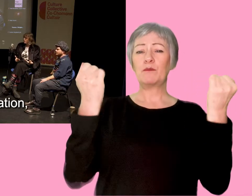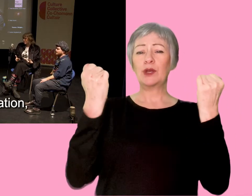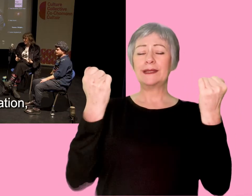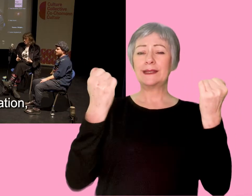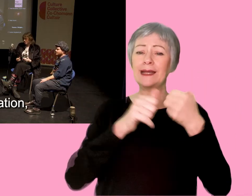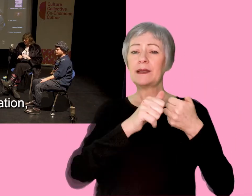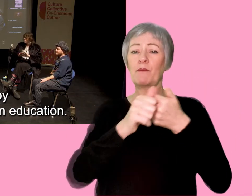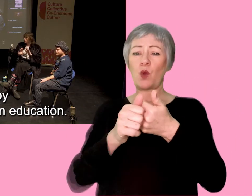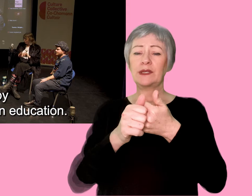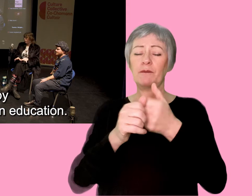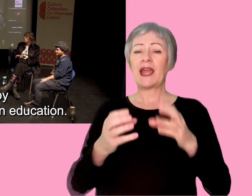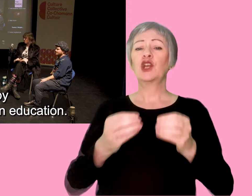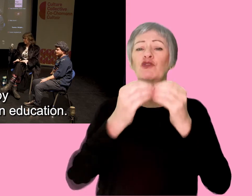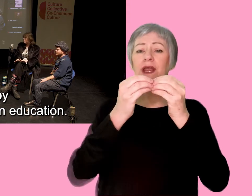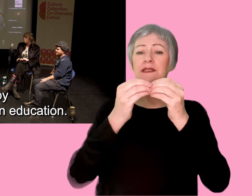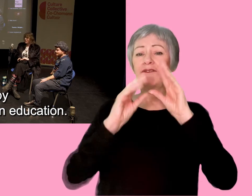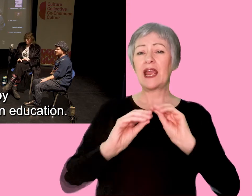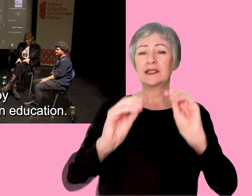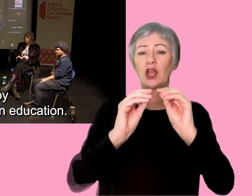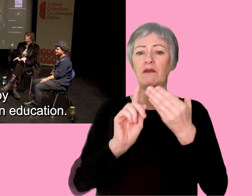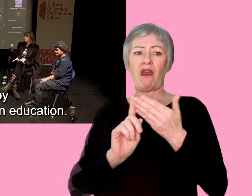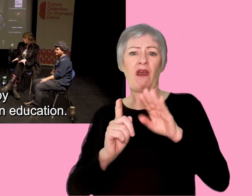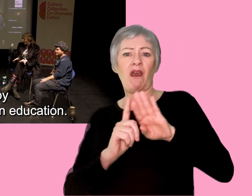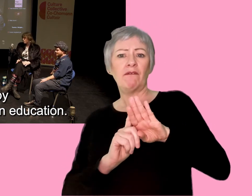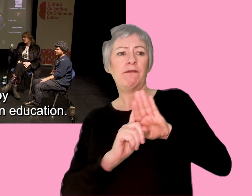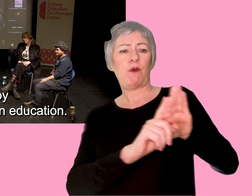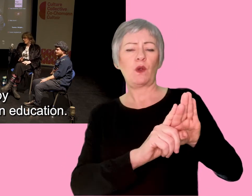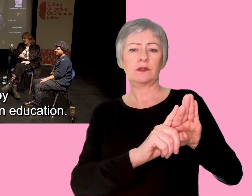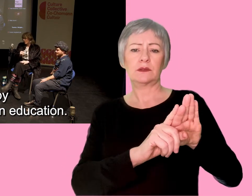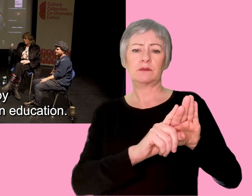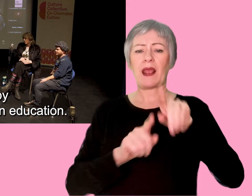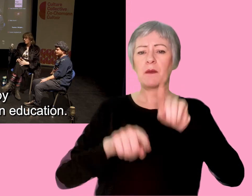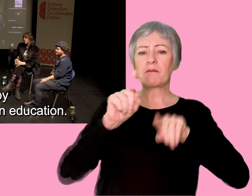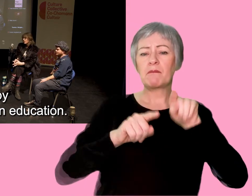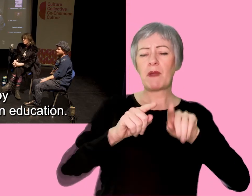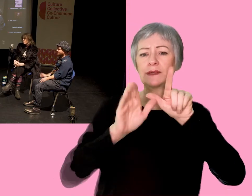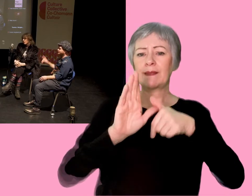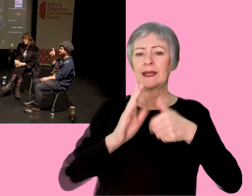creative education, not forced out by a forced monolingualism in education.